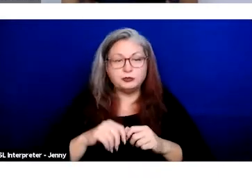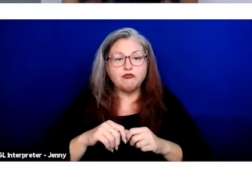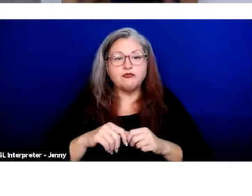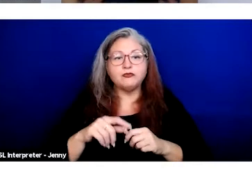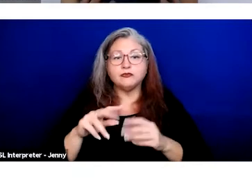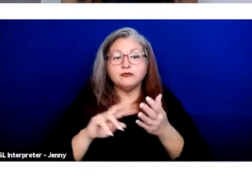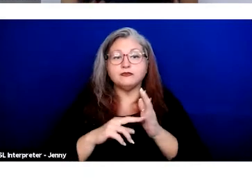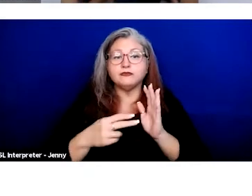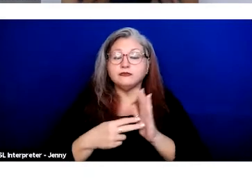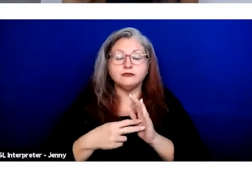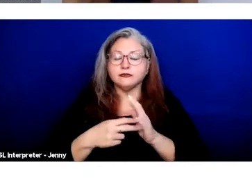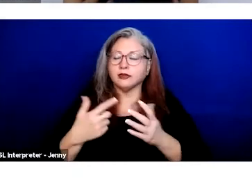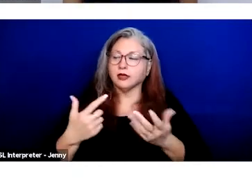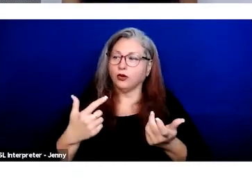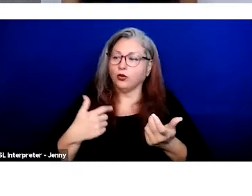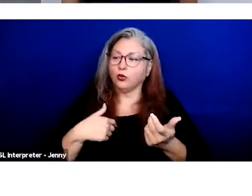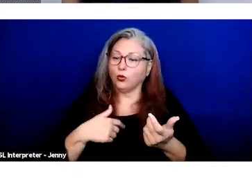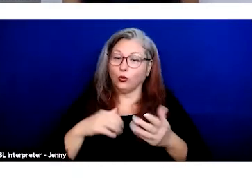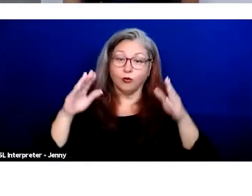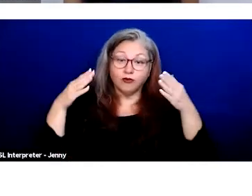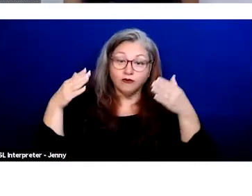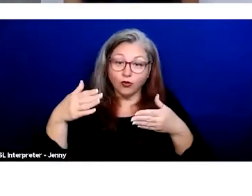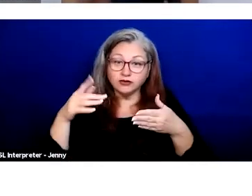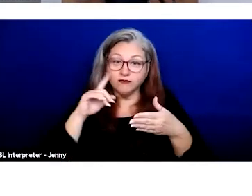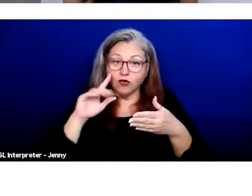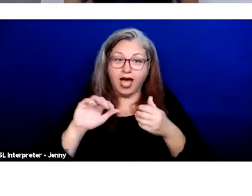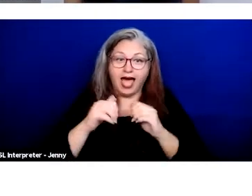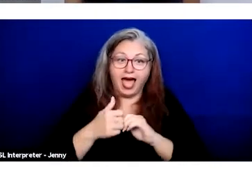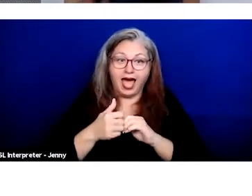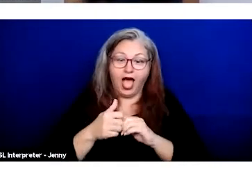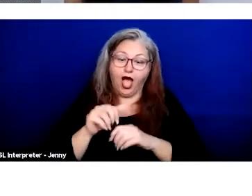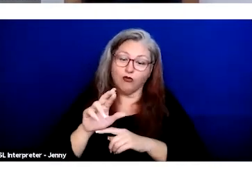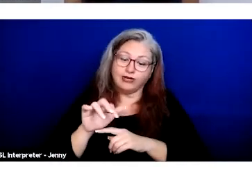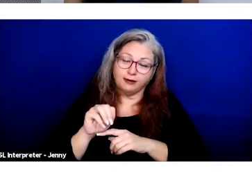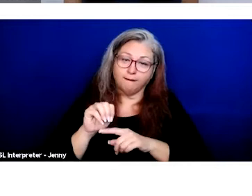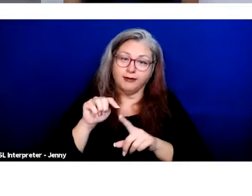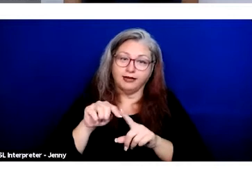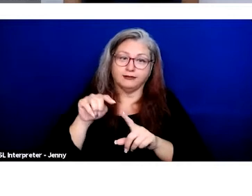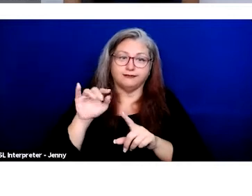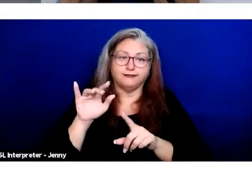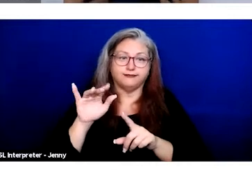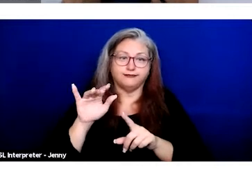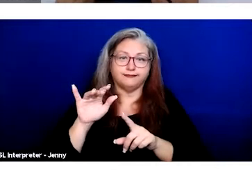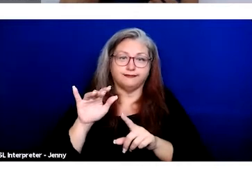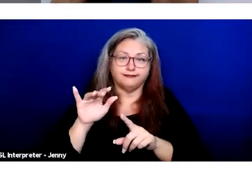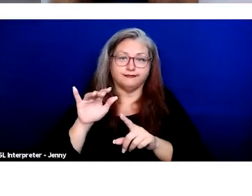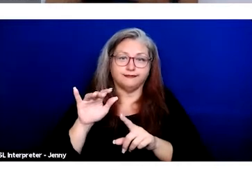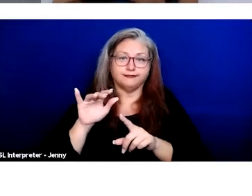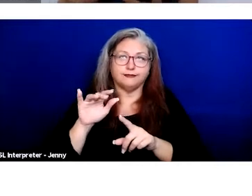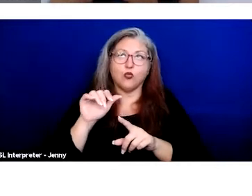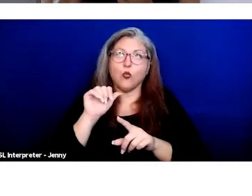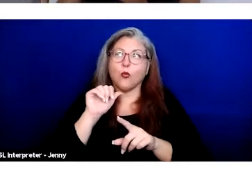means that we're also not focusing on the ways in which racism is not